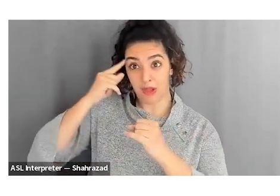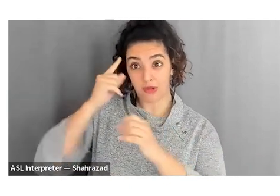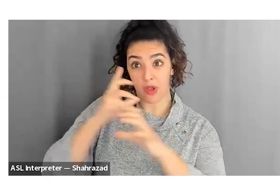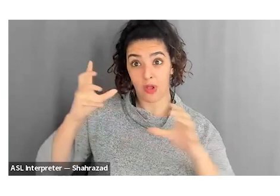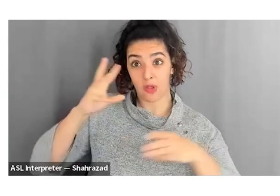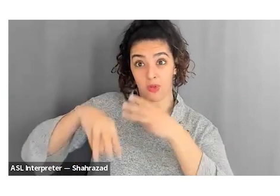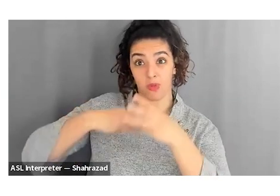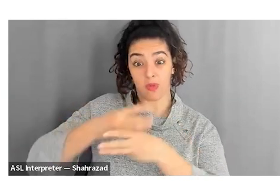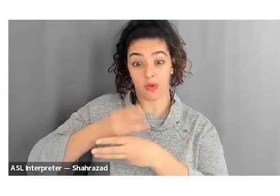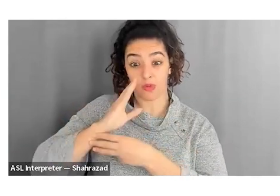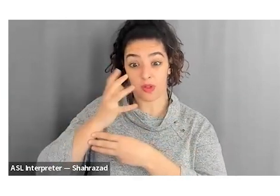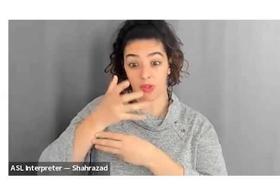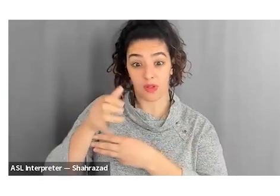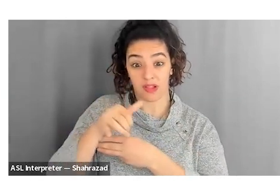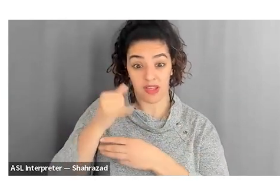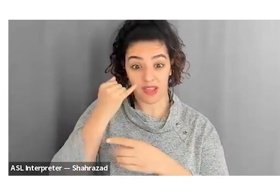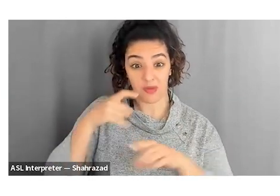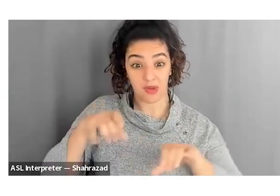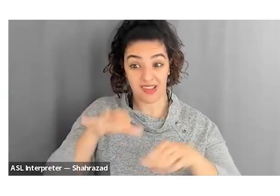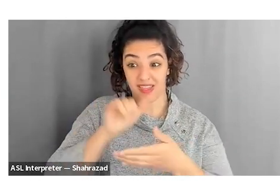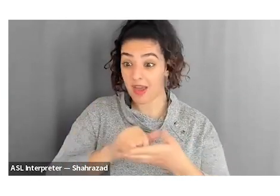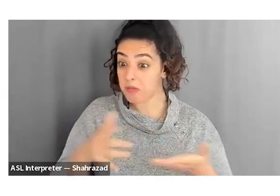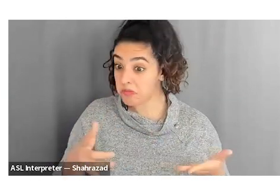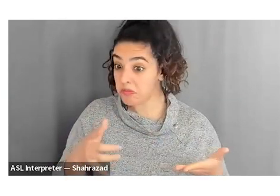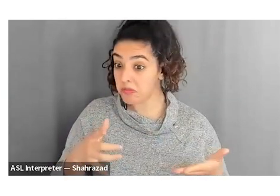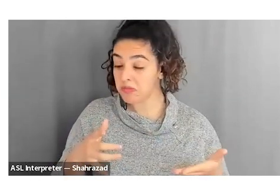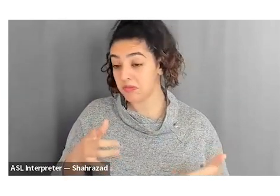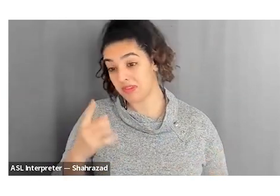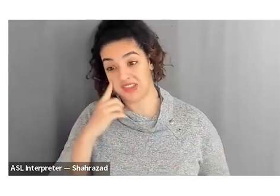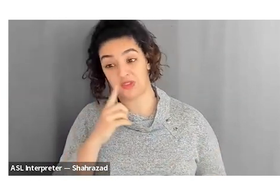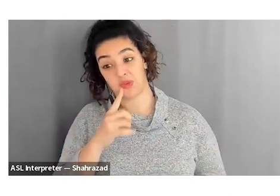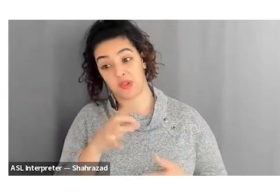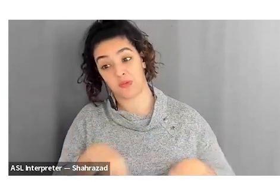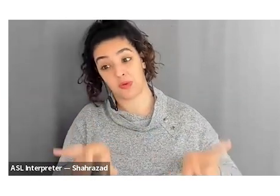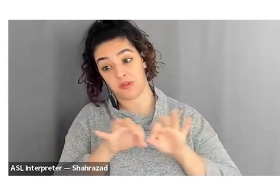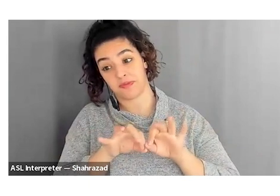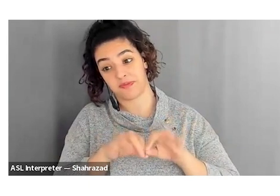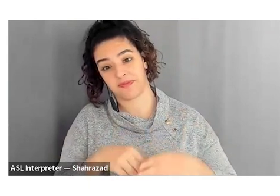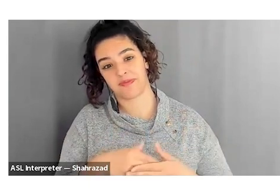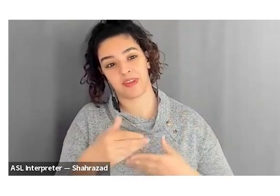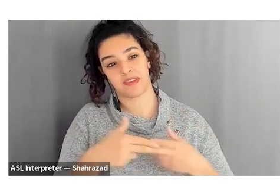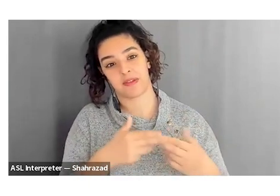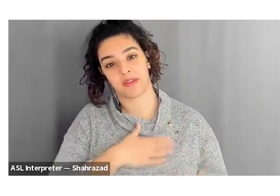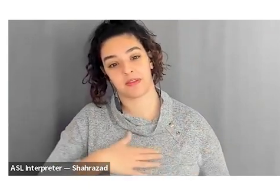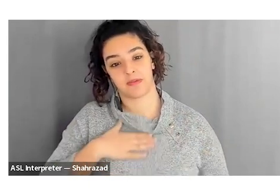that's really, really important. Next slide, please.